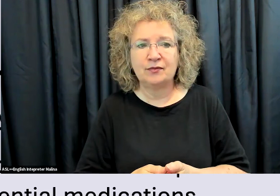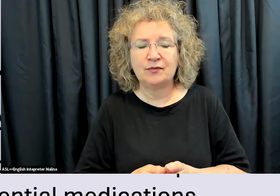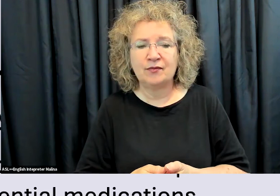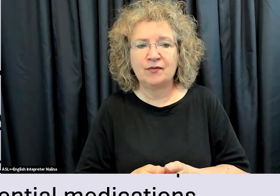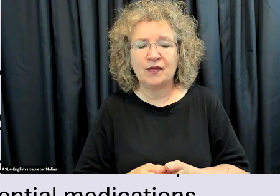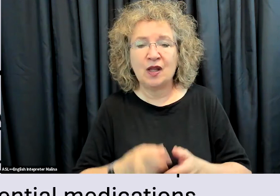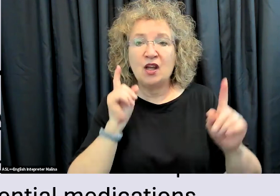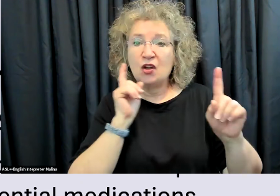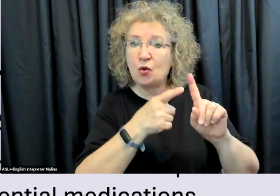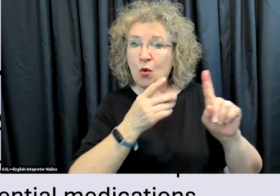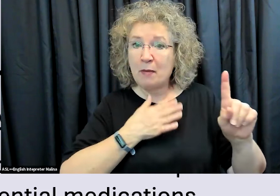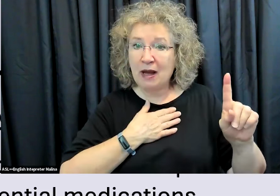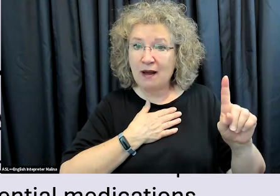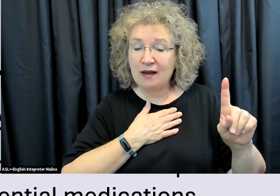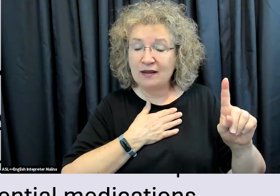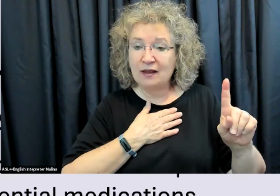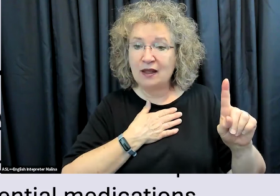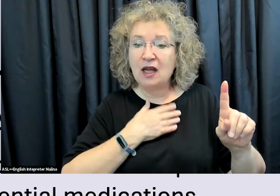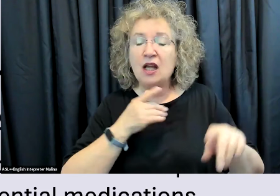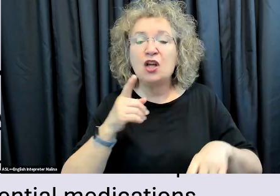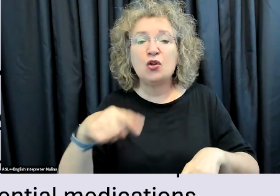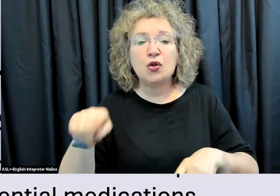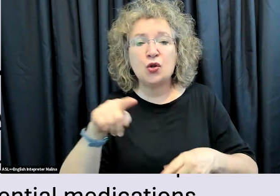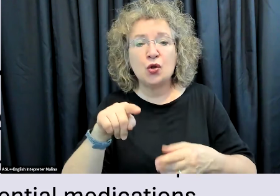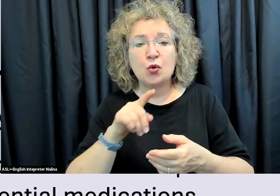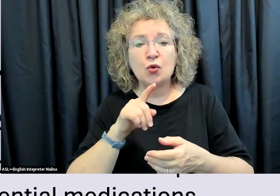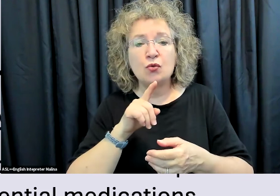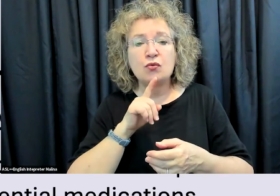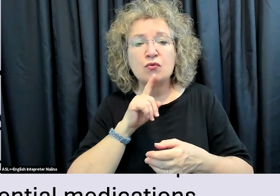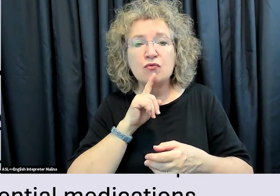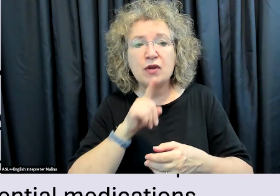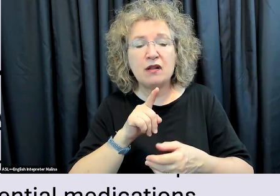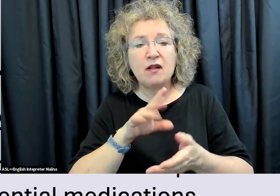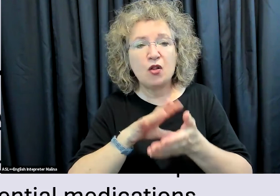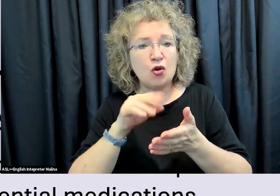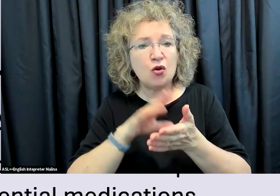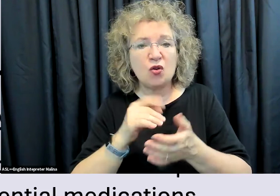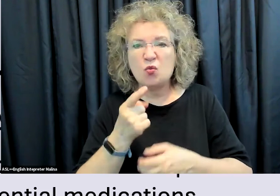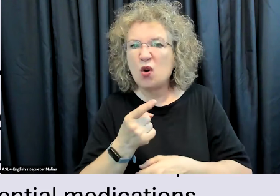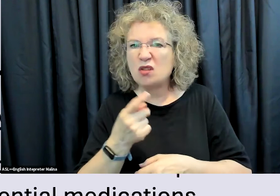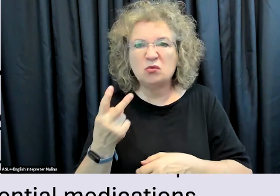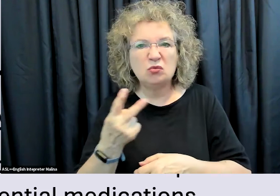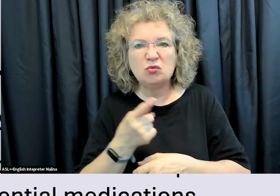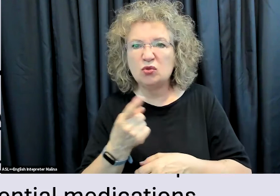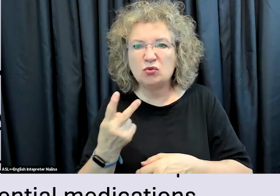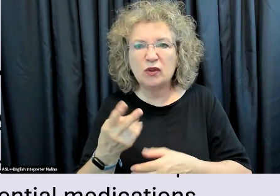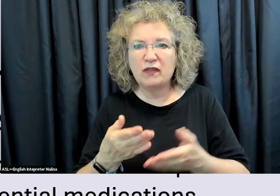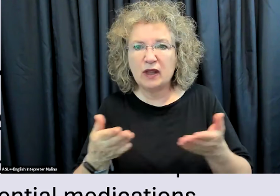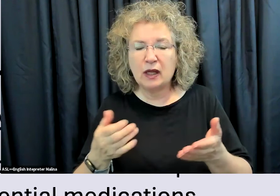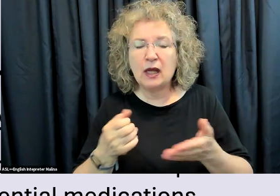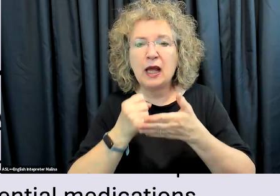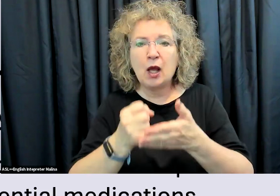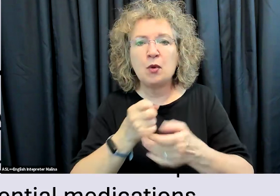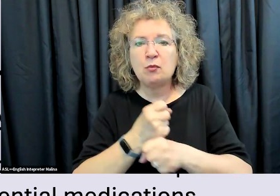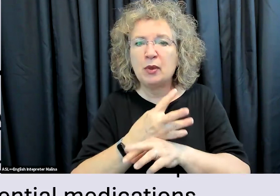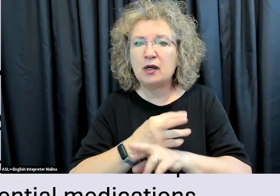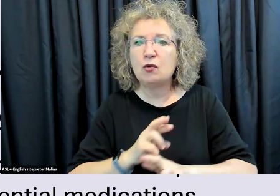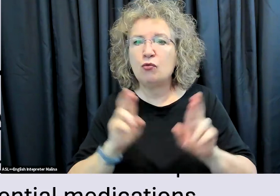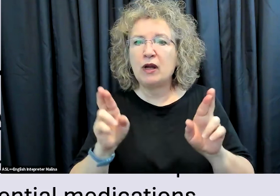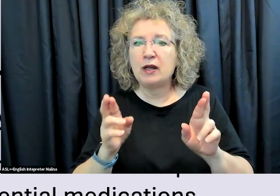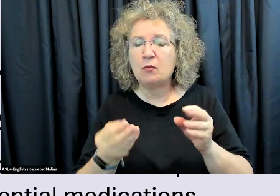My goal is for you to take away at least 1 or 2 actionable insights to help you feel more prepared for emergencies